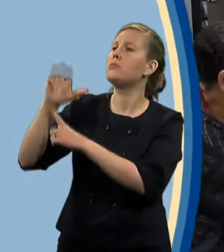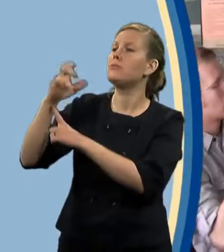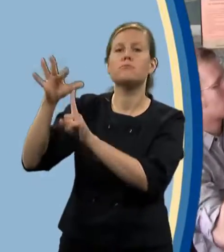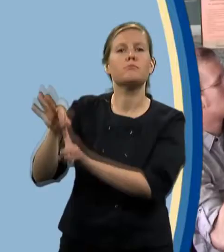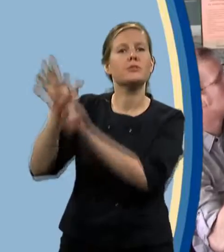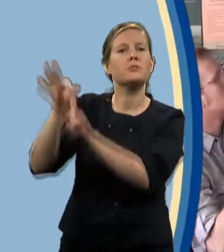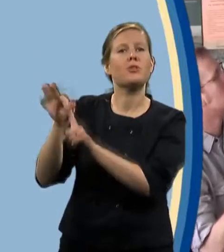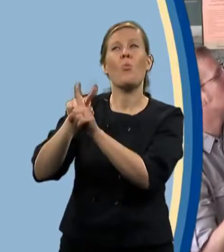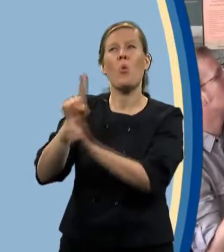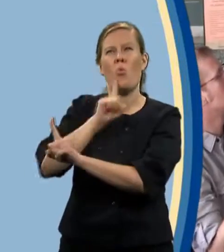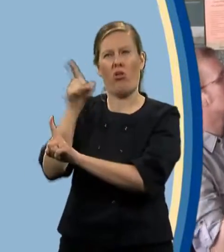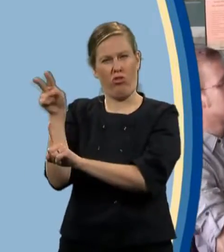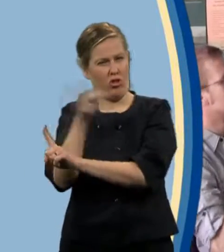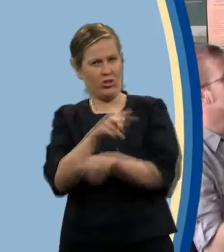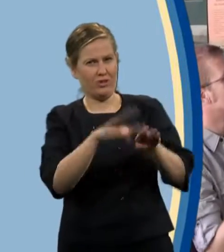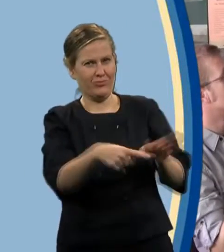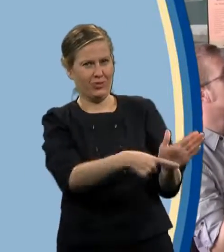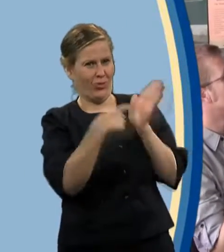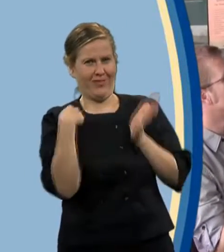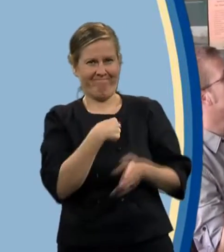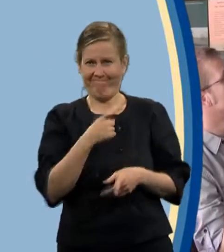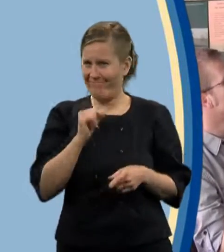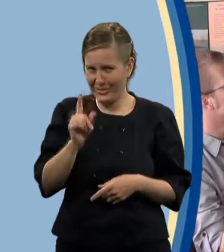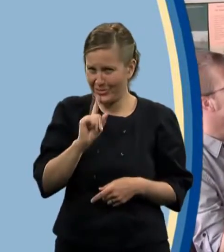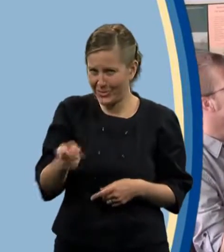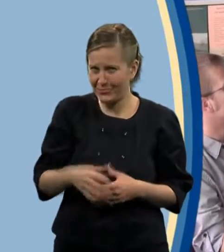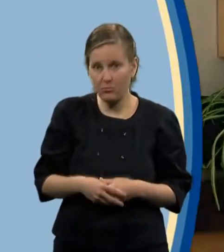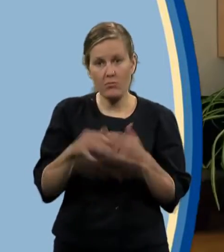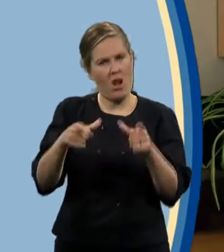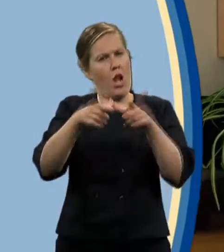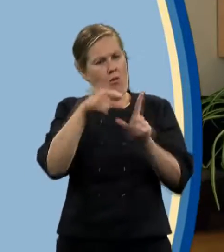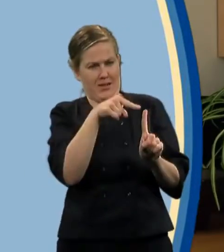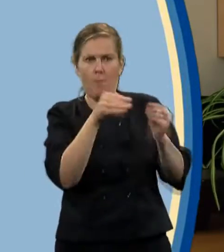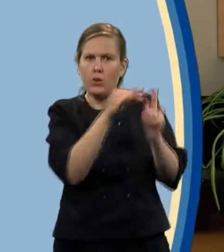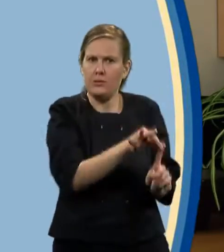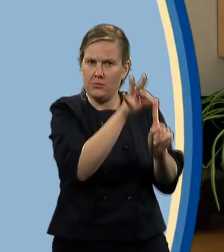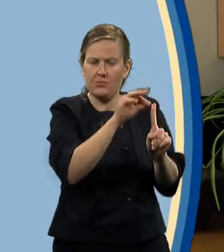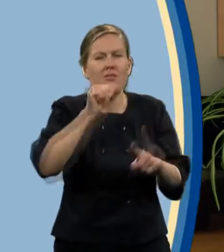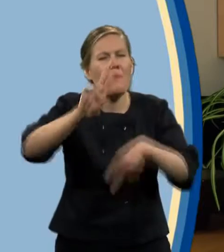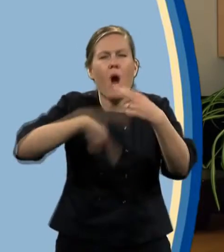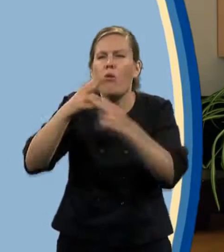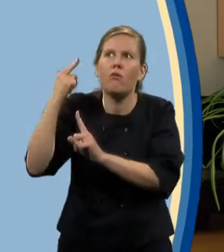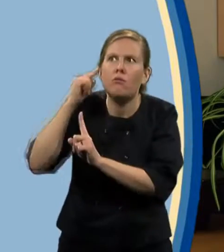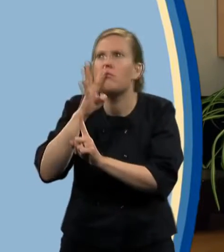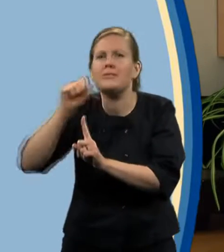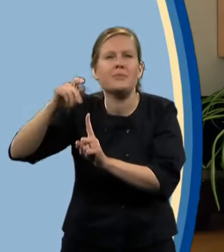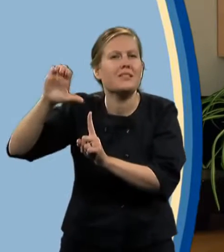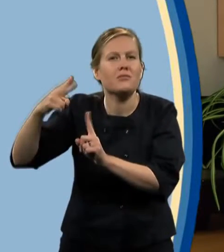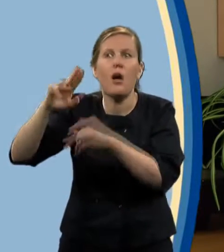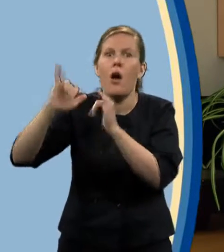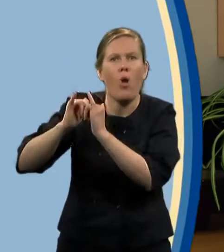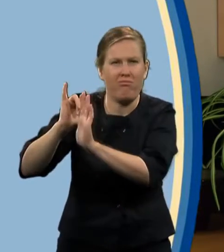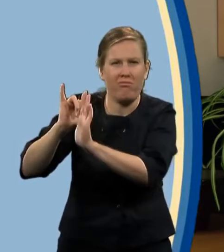speech was ostensibly special, and yet the children showed us that that's not true. that it's language that's special, not